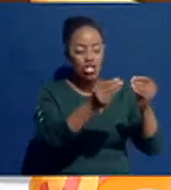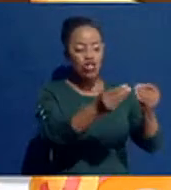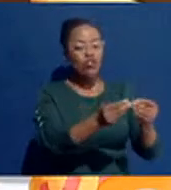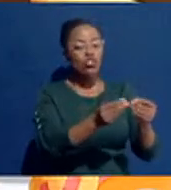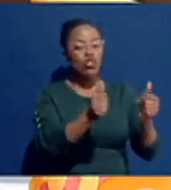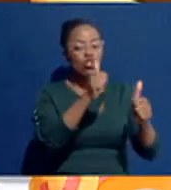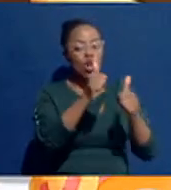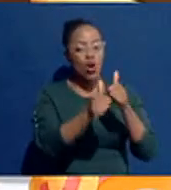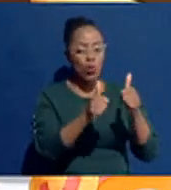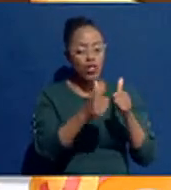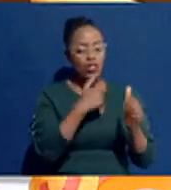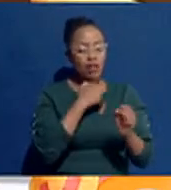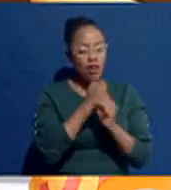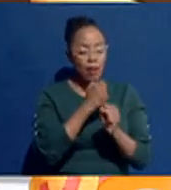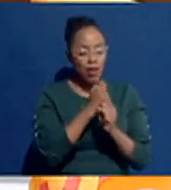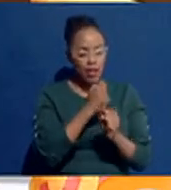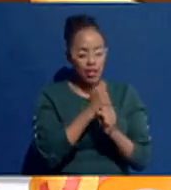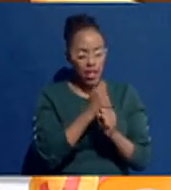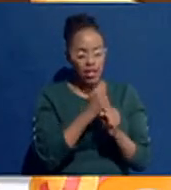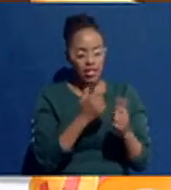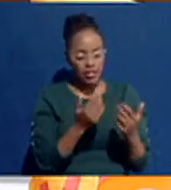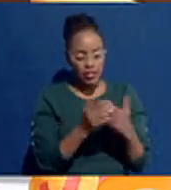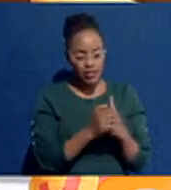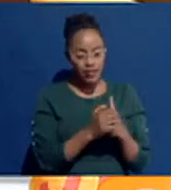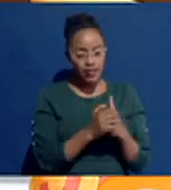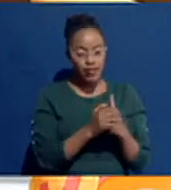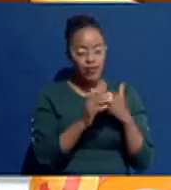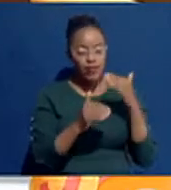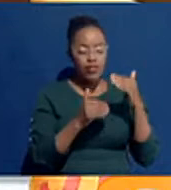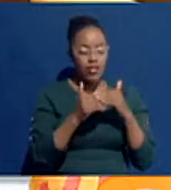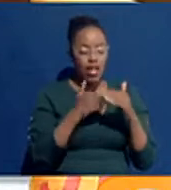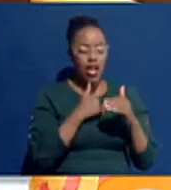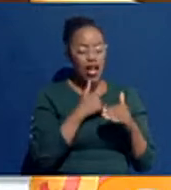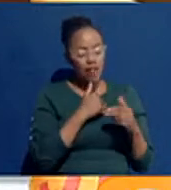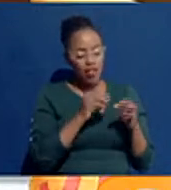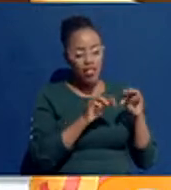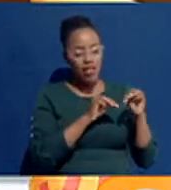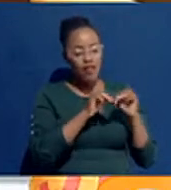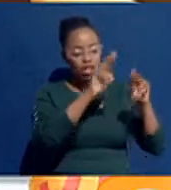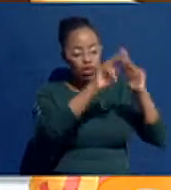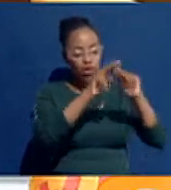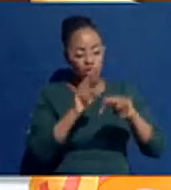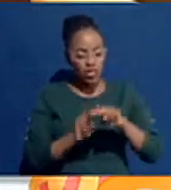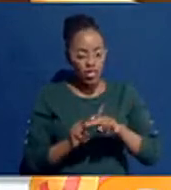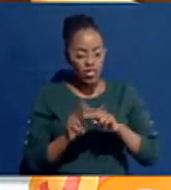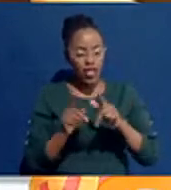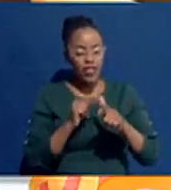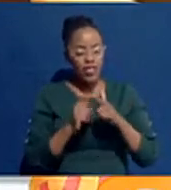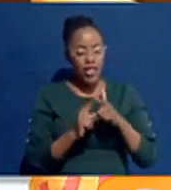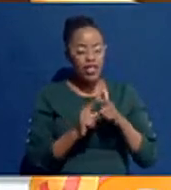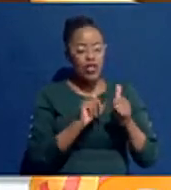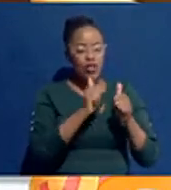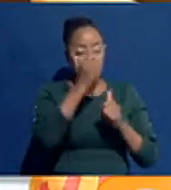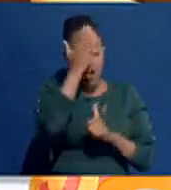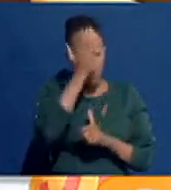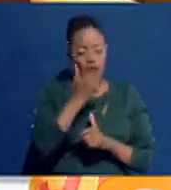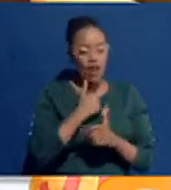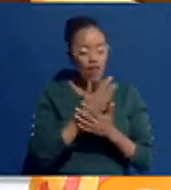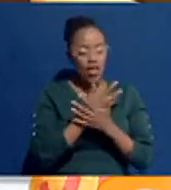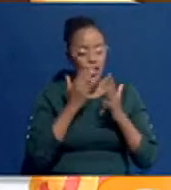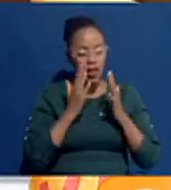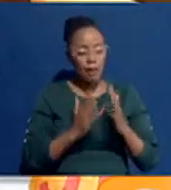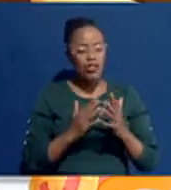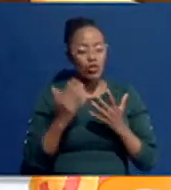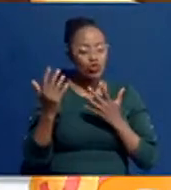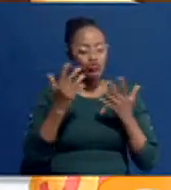by KEMSA. It's the board and the management will sit down based on our recommendation because there was nobody to charge.